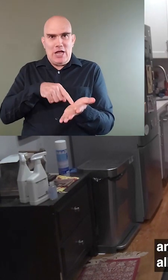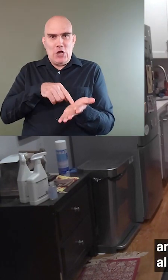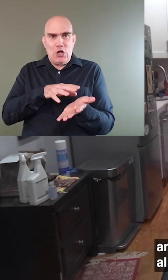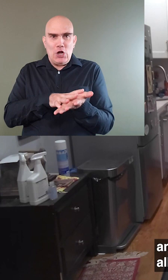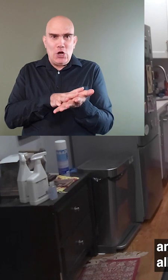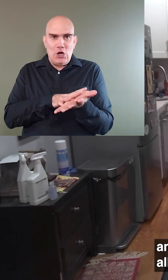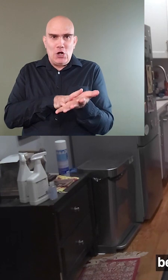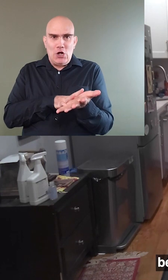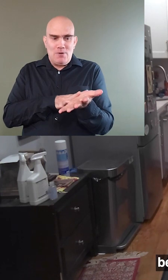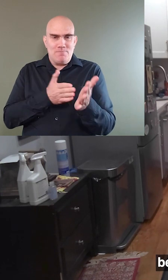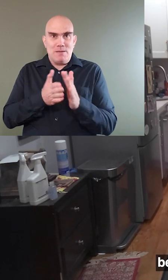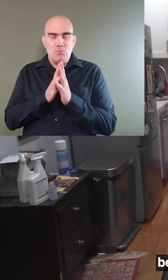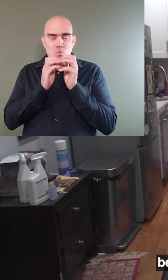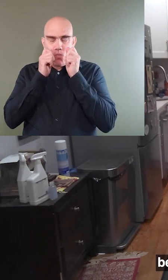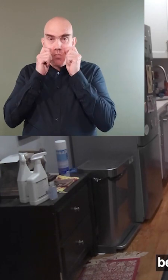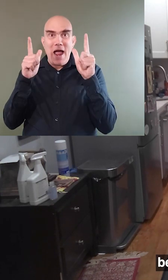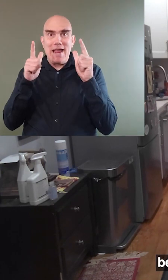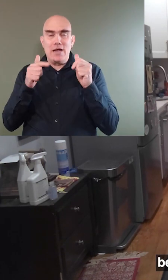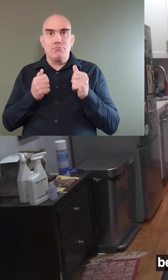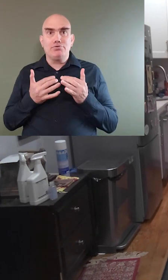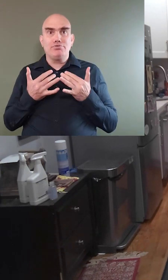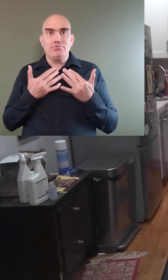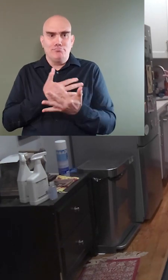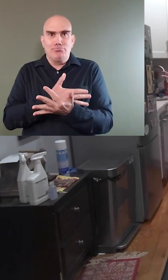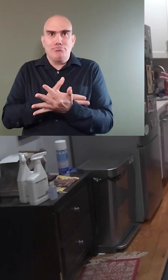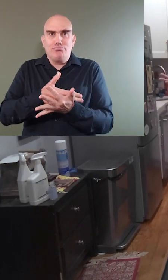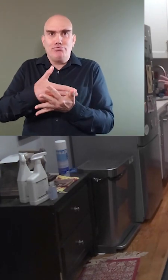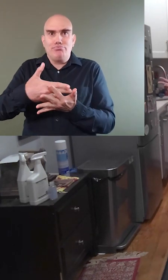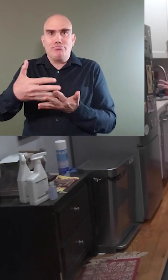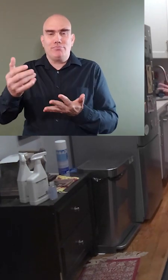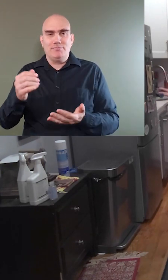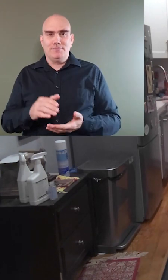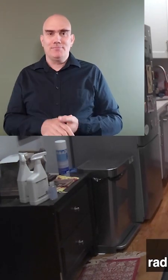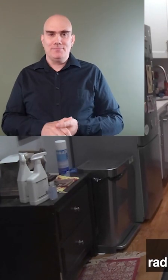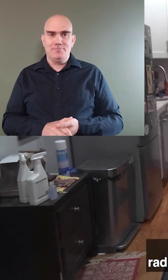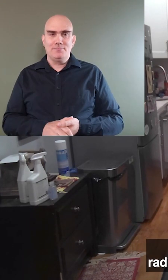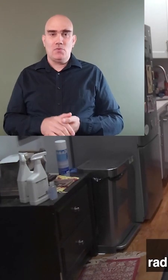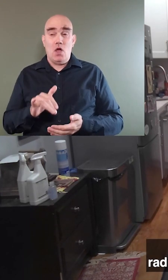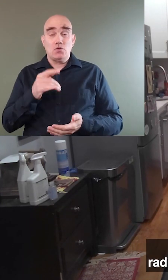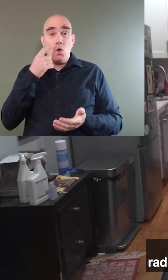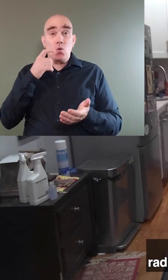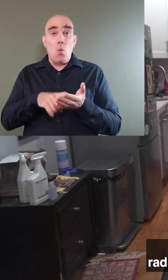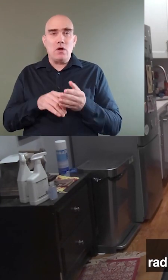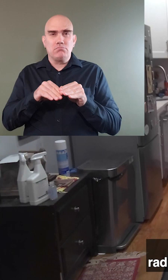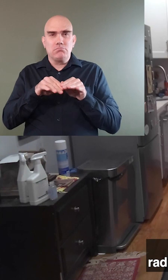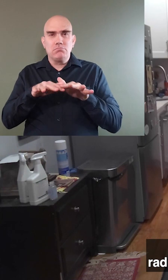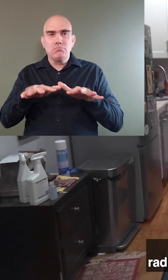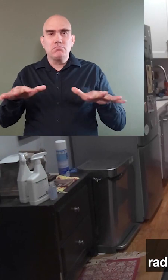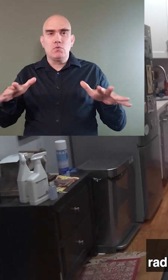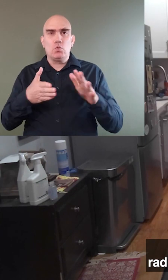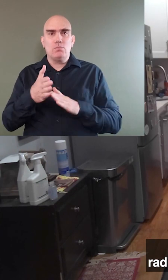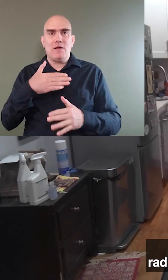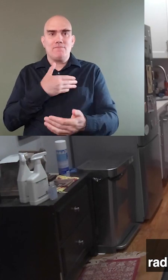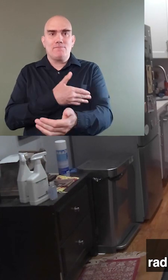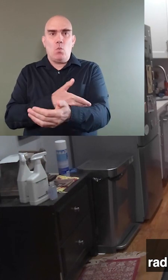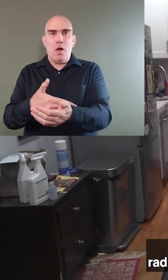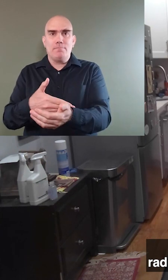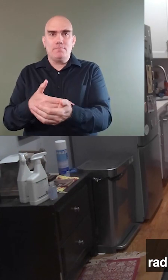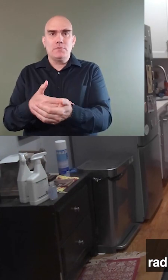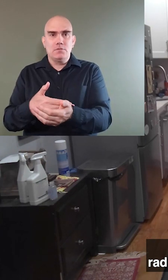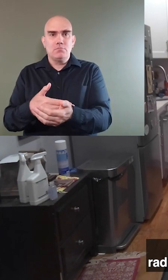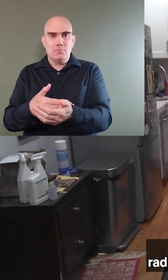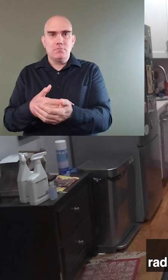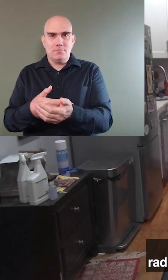living in there become vibrant and awake, but also noticing the radiation through